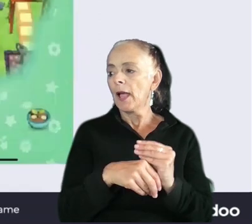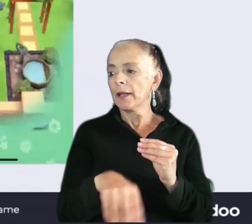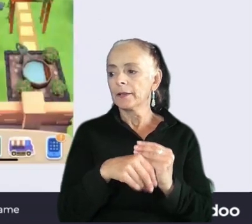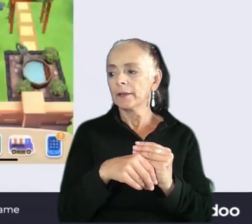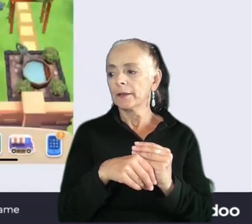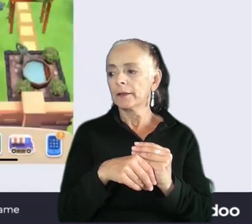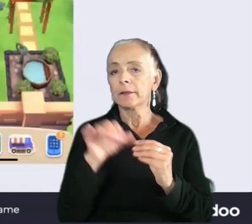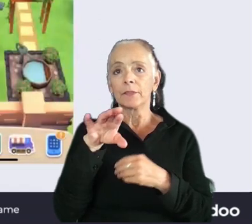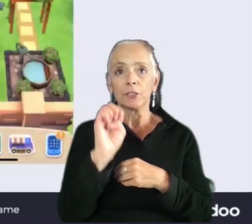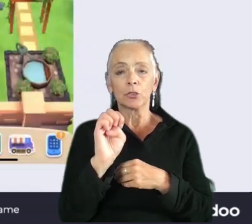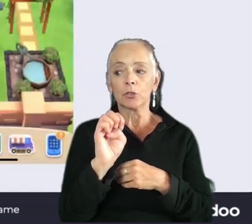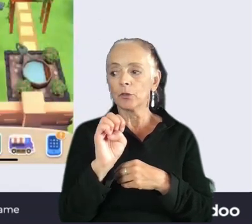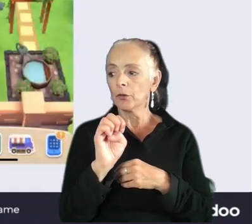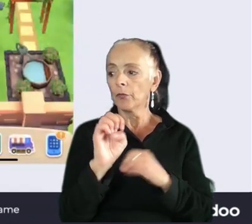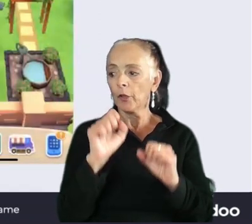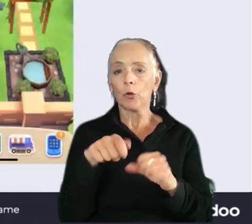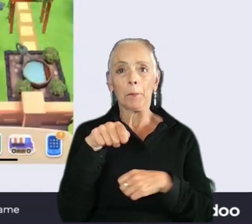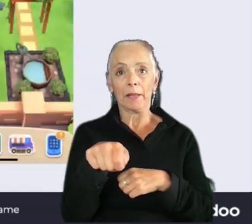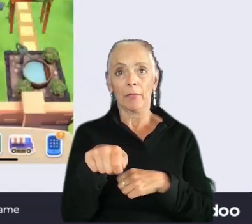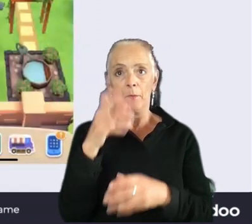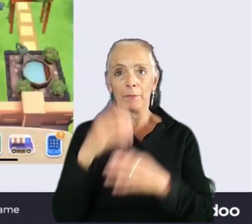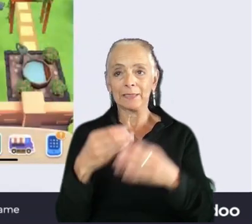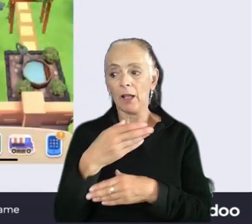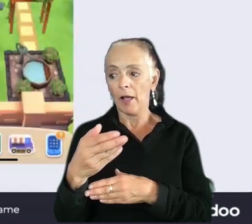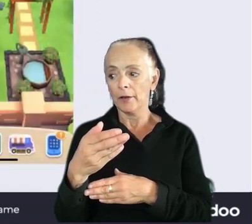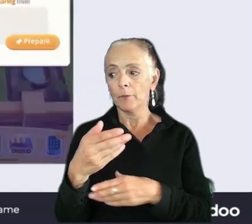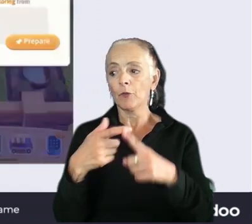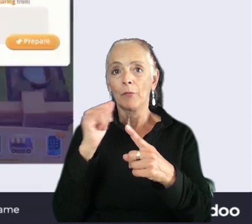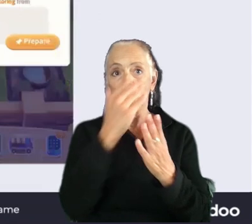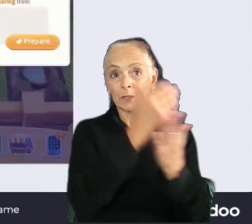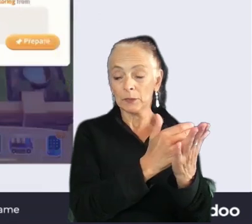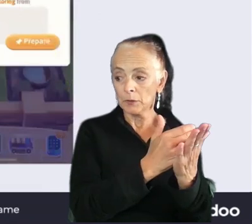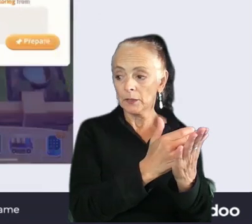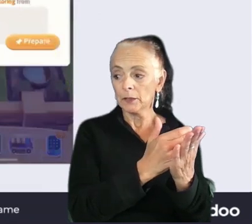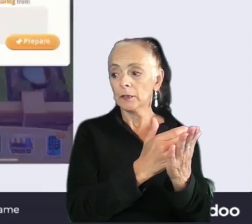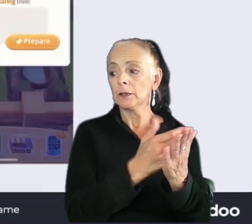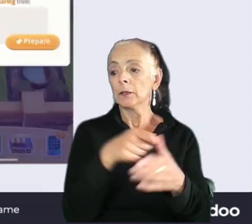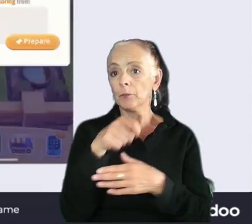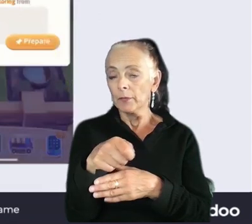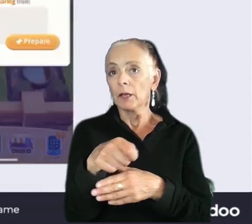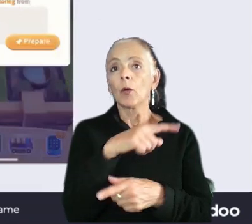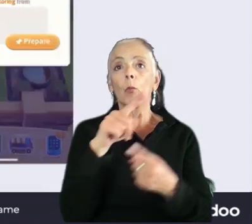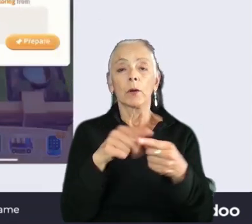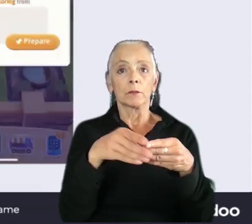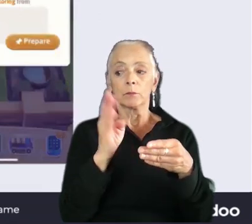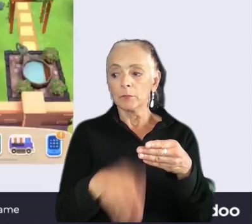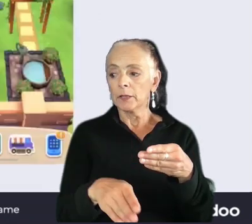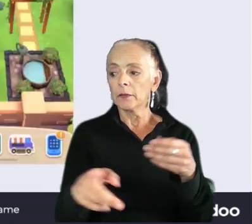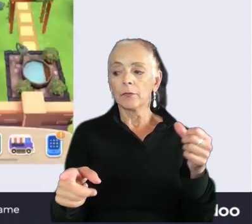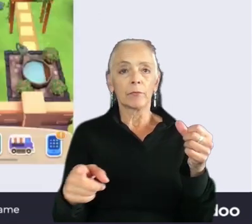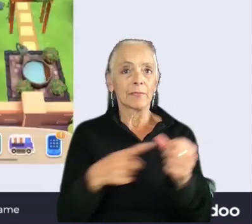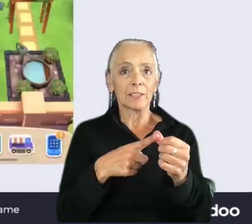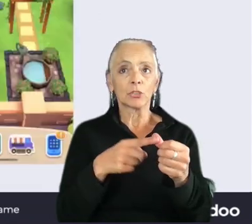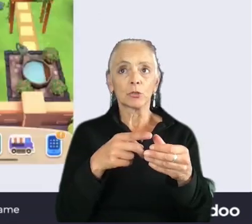where they could pin the missing item directly from that recipe. And once it's completed, the initial